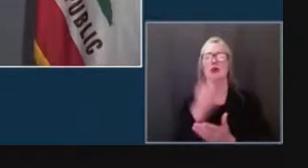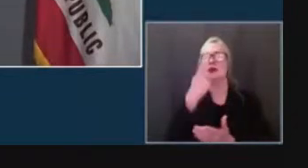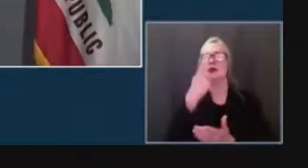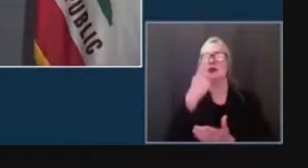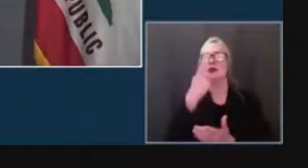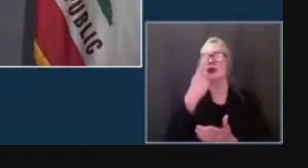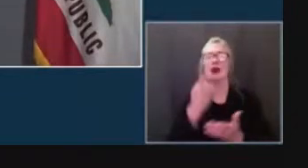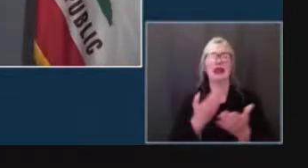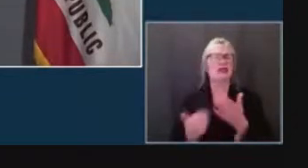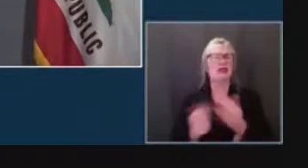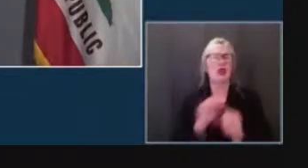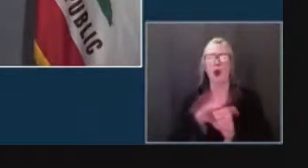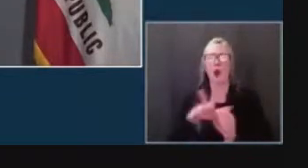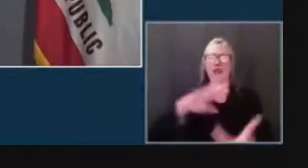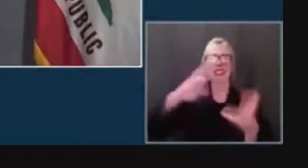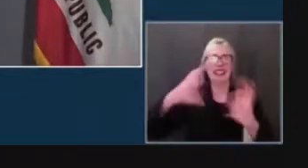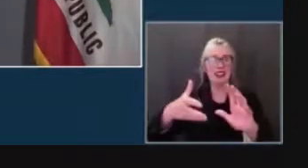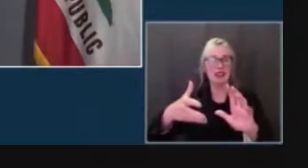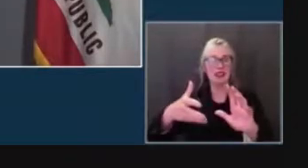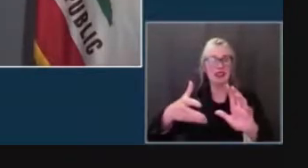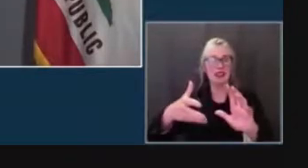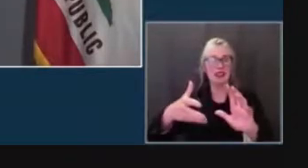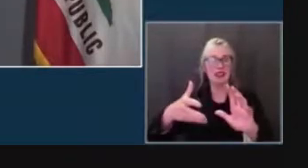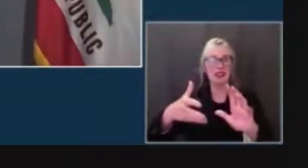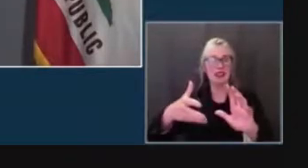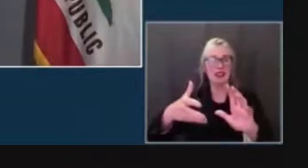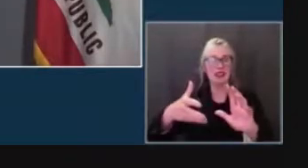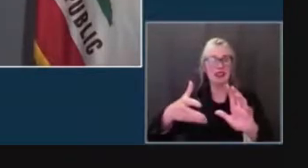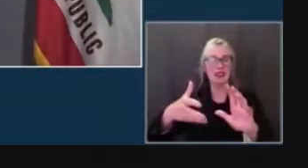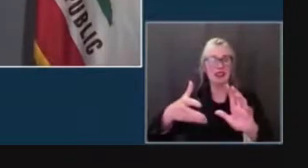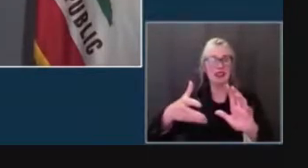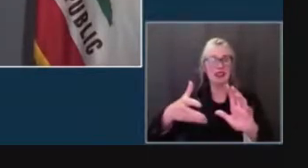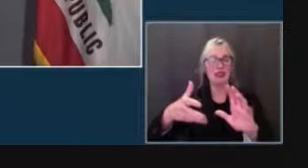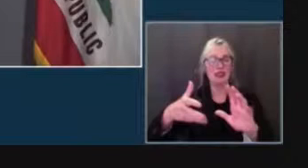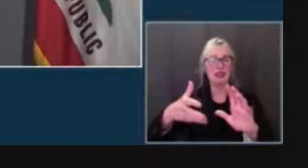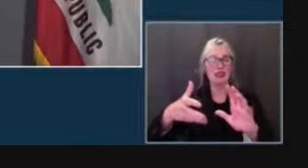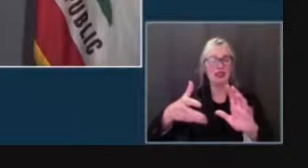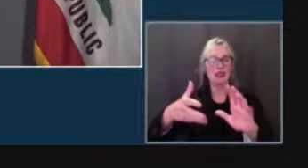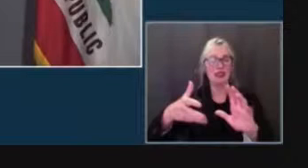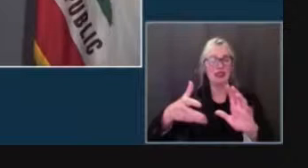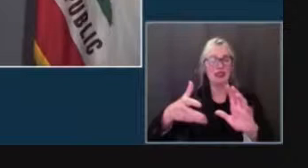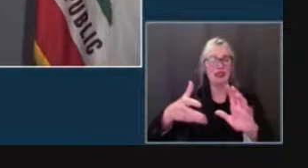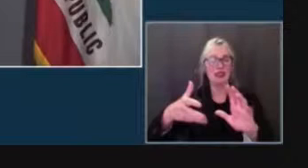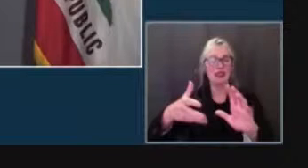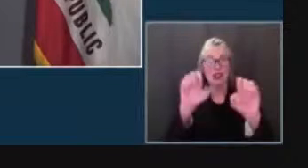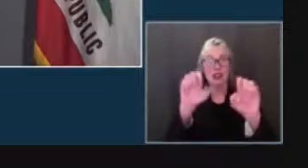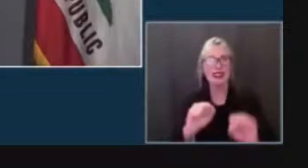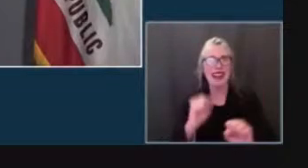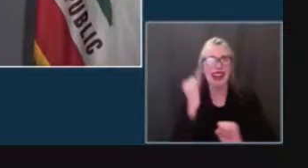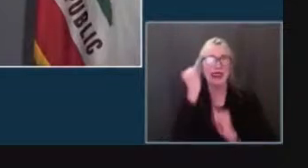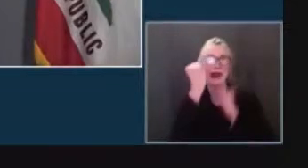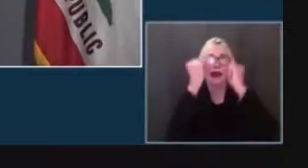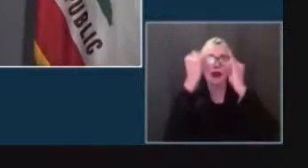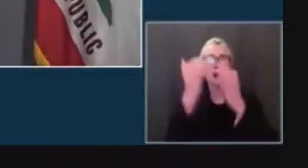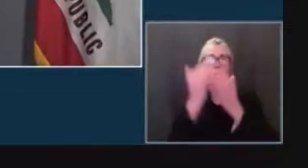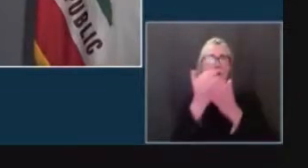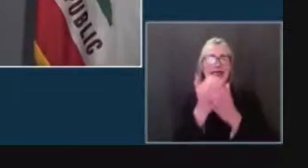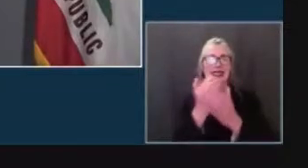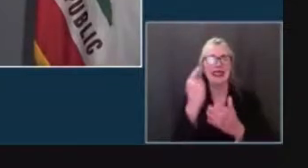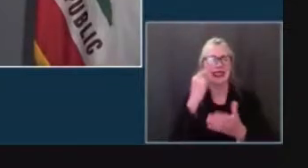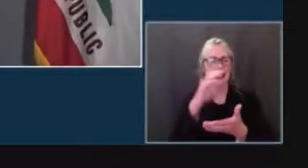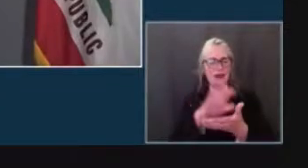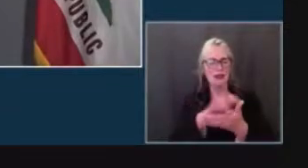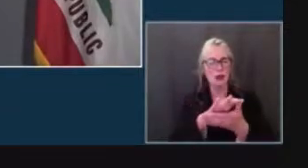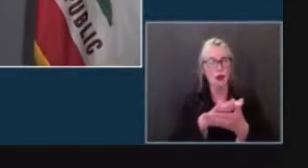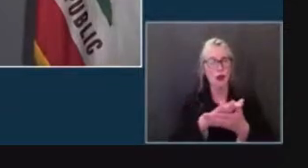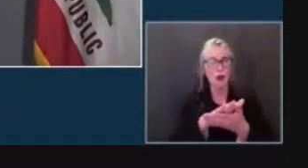COVID. We have the opportunity to reimagine public education, to conceive of our schools that are